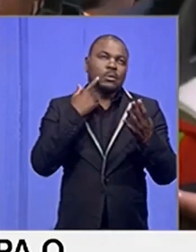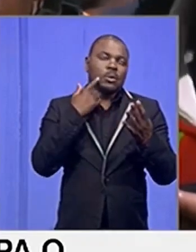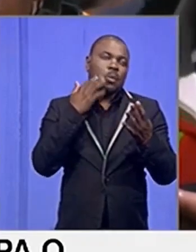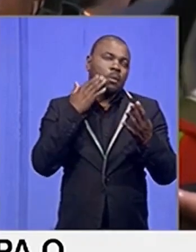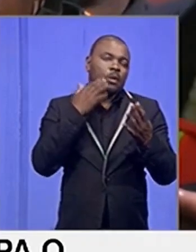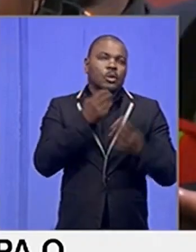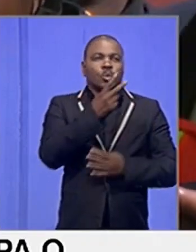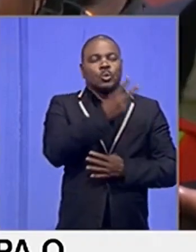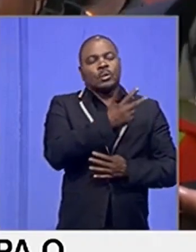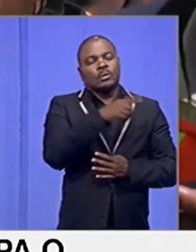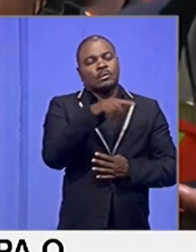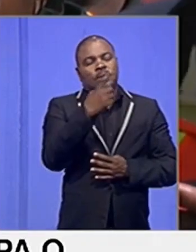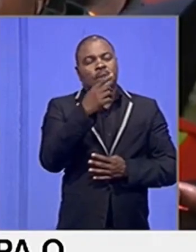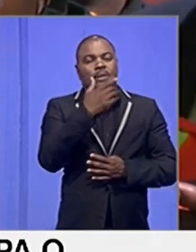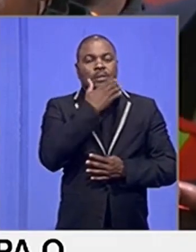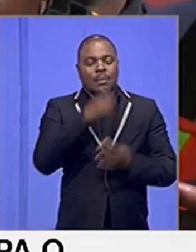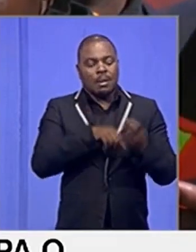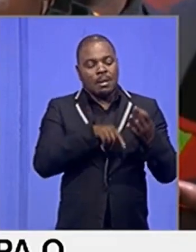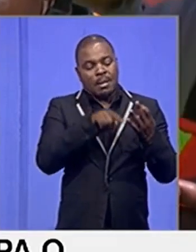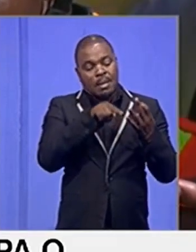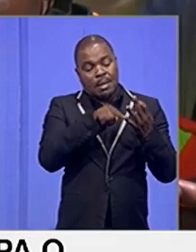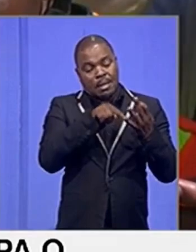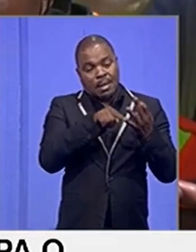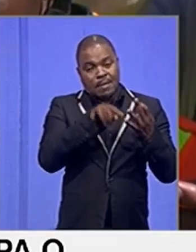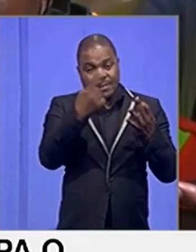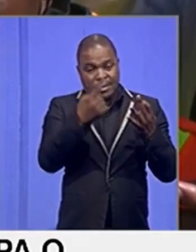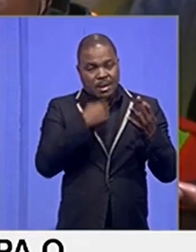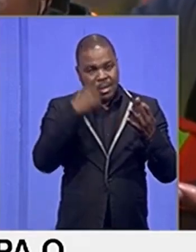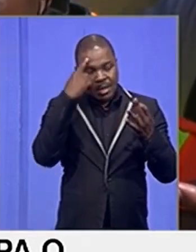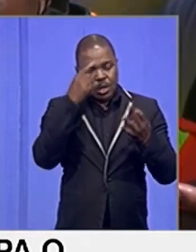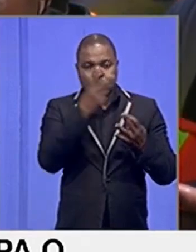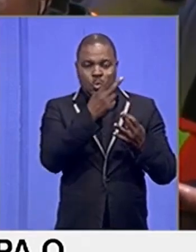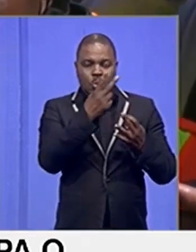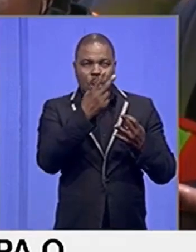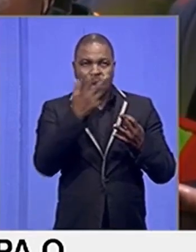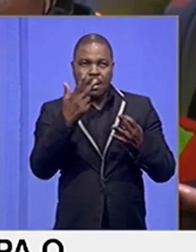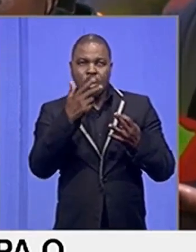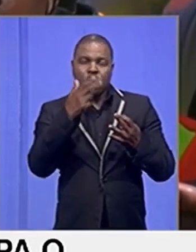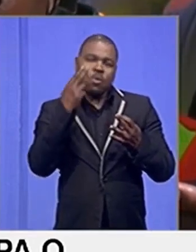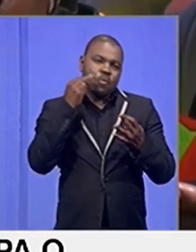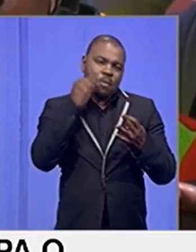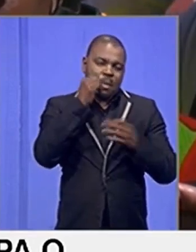and the first one of the three will be back by, I think, the 28th of November